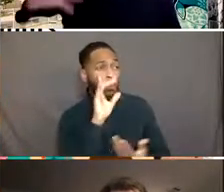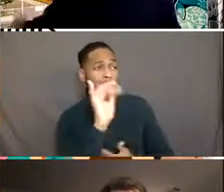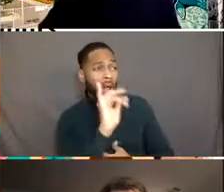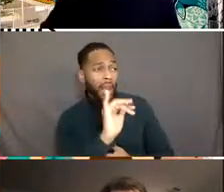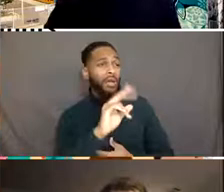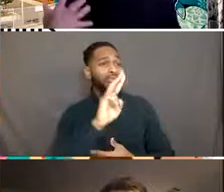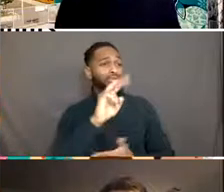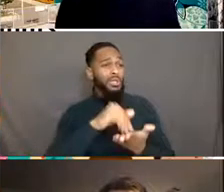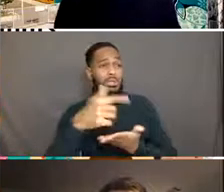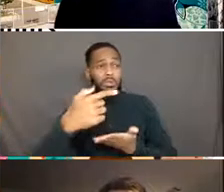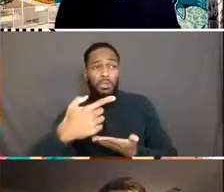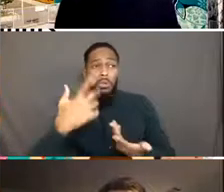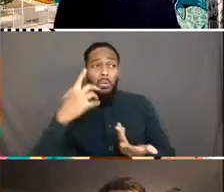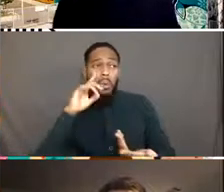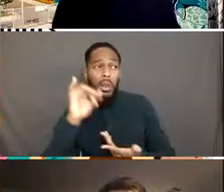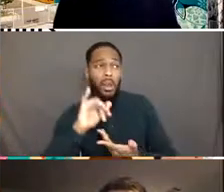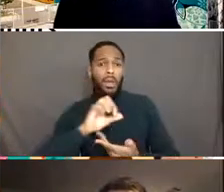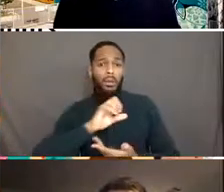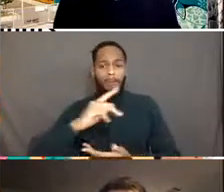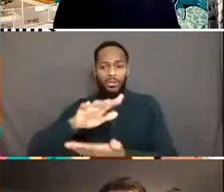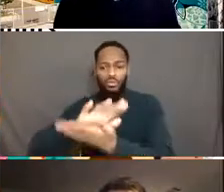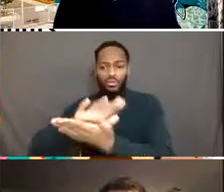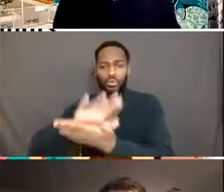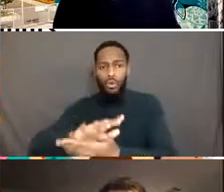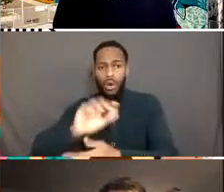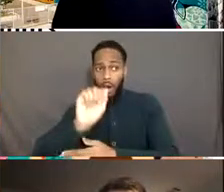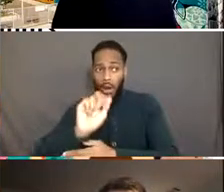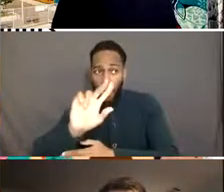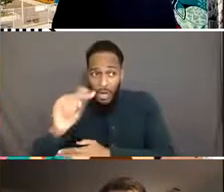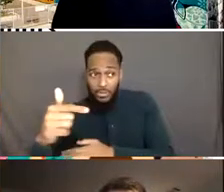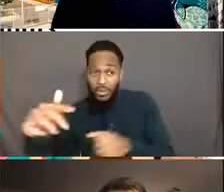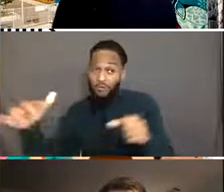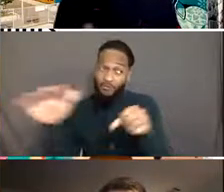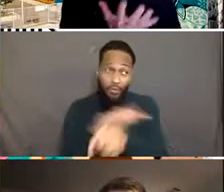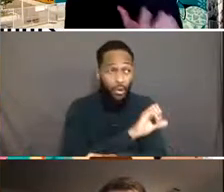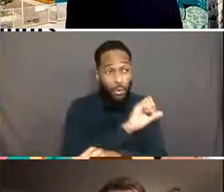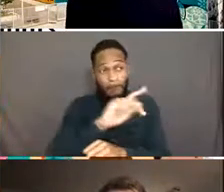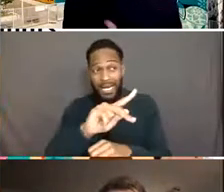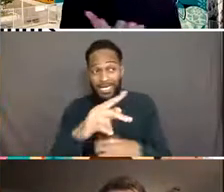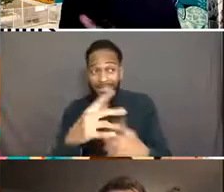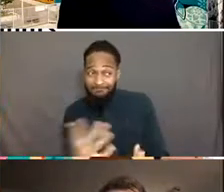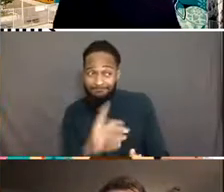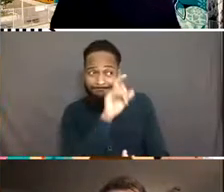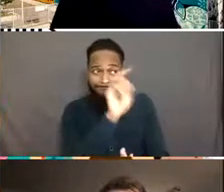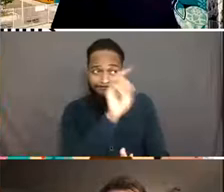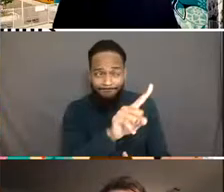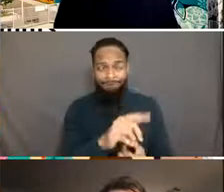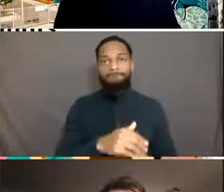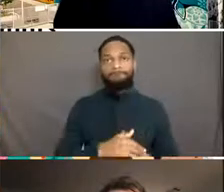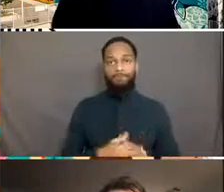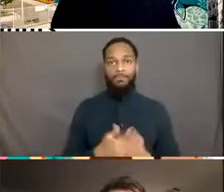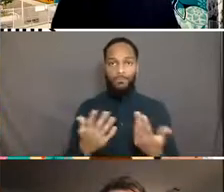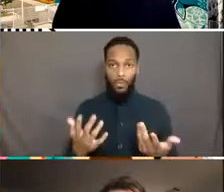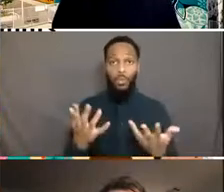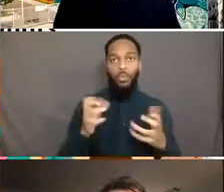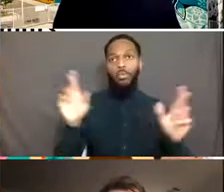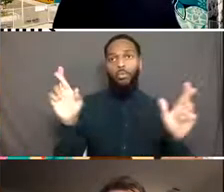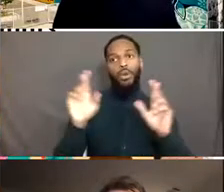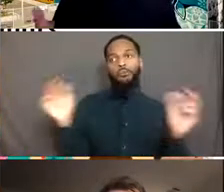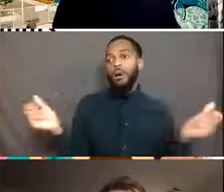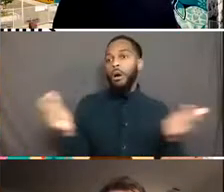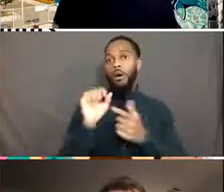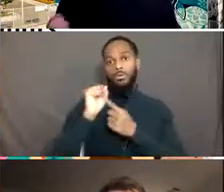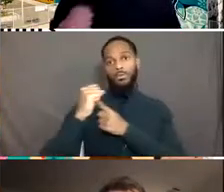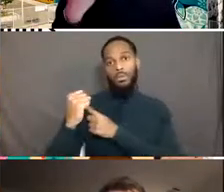will August look like? Will we have a full reopening? Our job is to prepare for all scenarios. We've had some